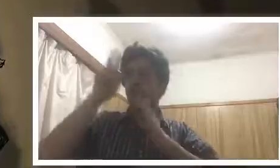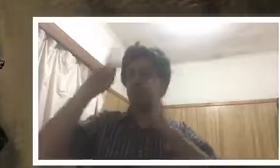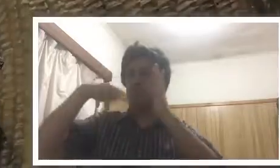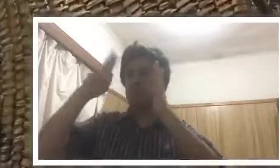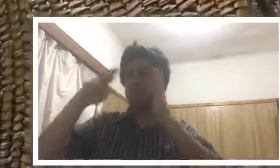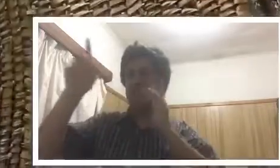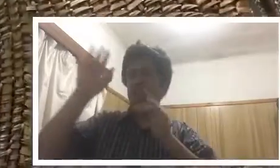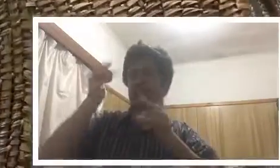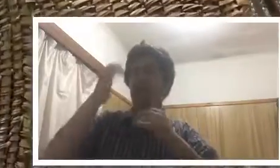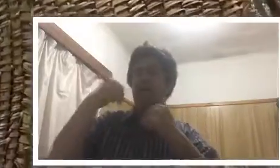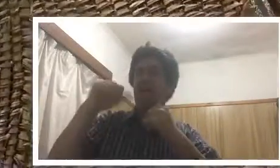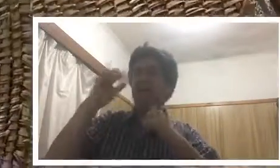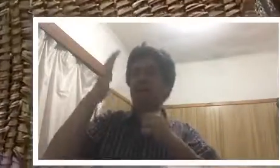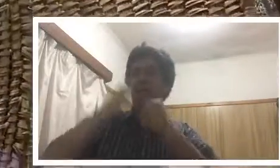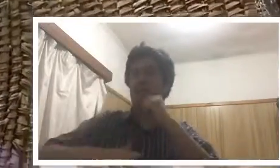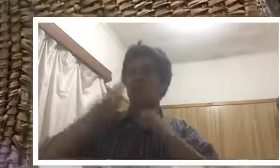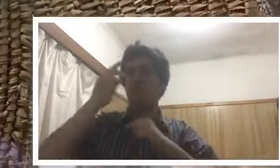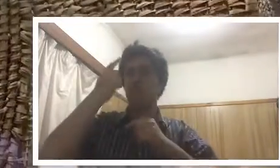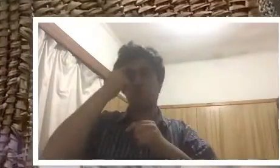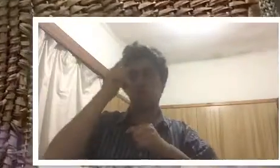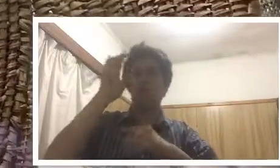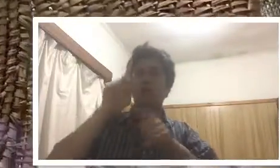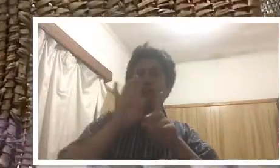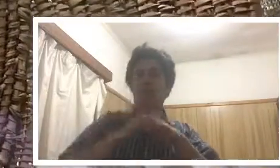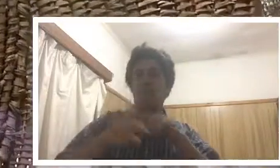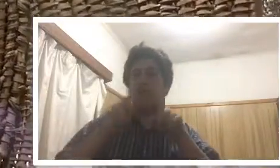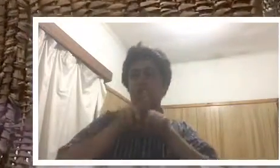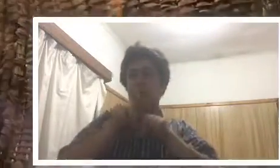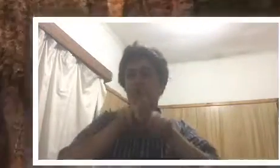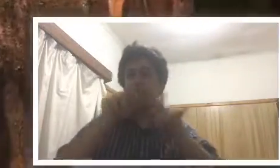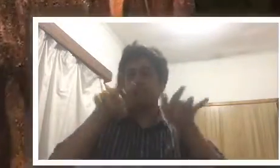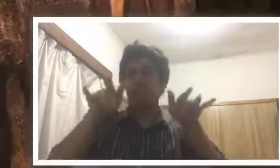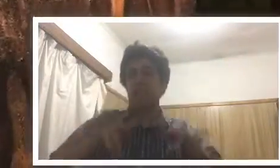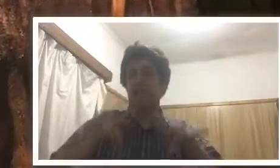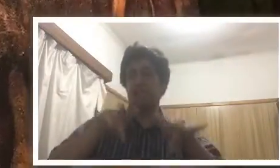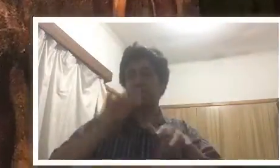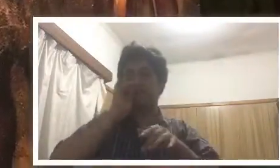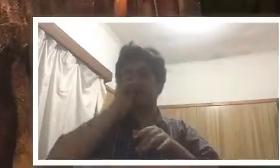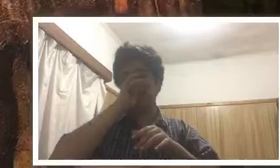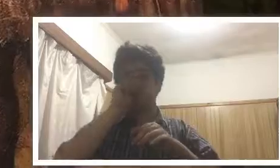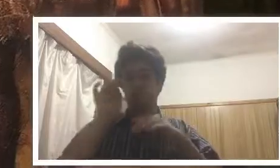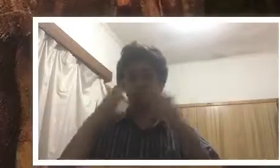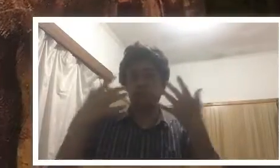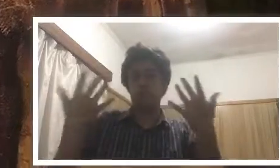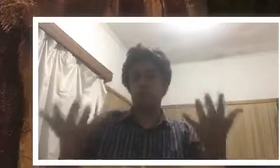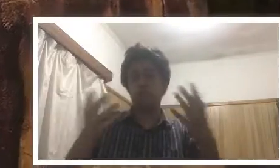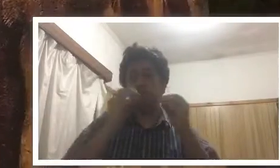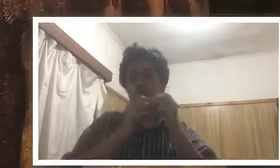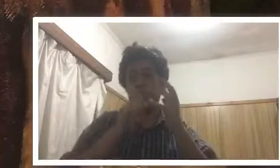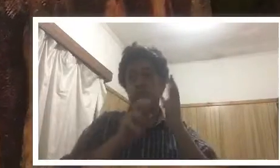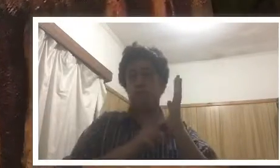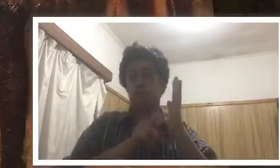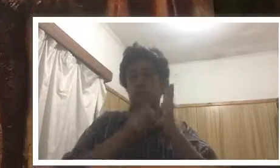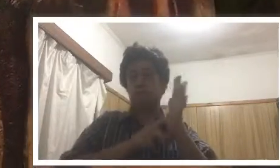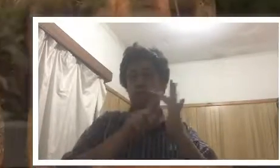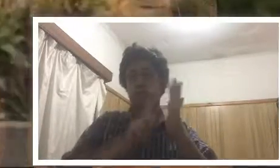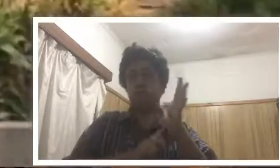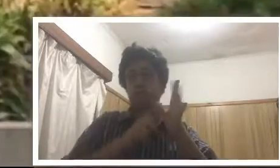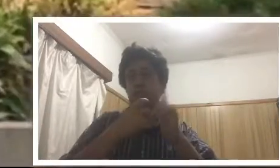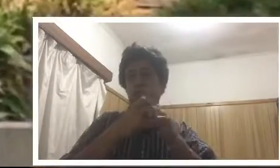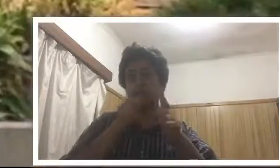students will be able to read and explore existing or new information that they have or haven't already learned in the